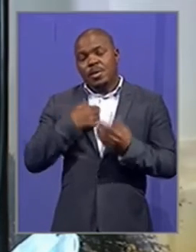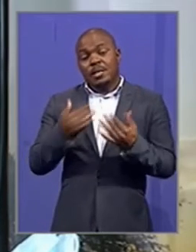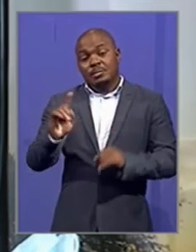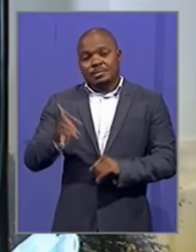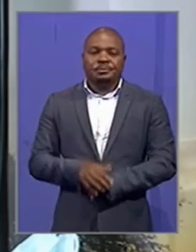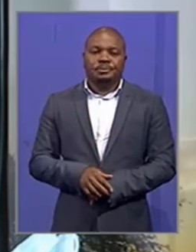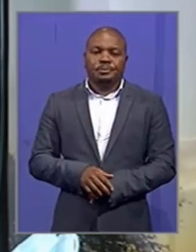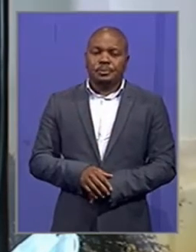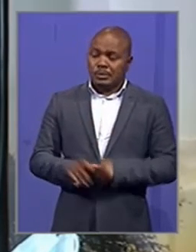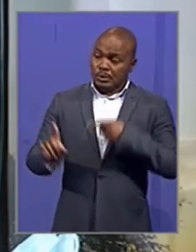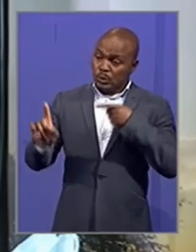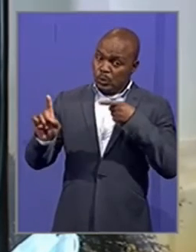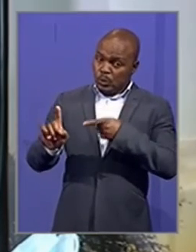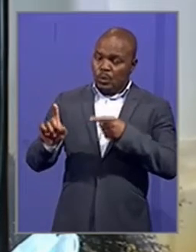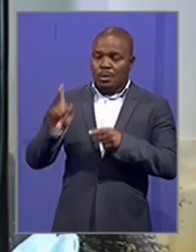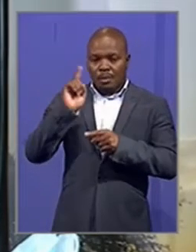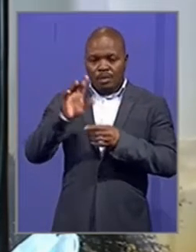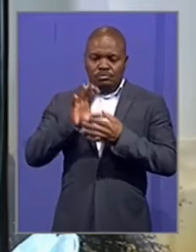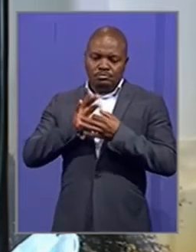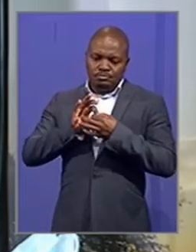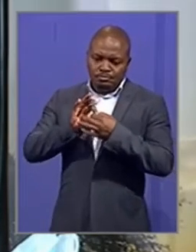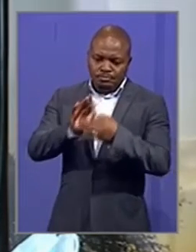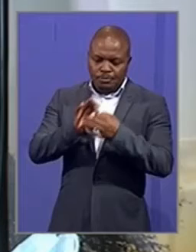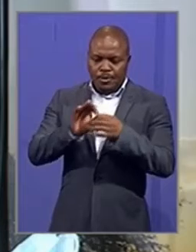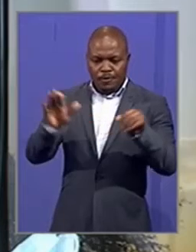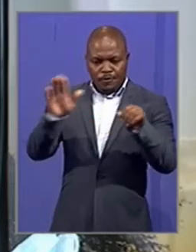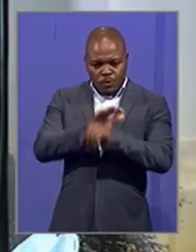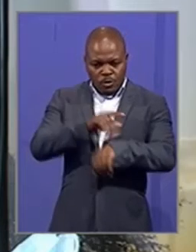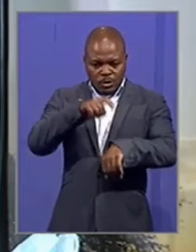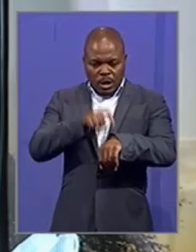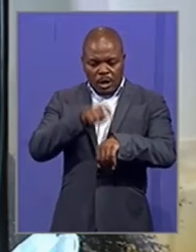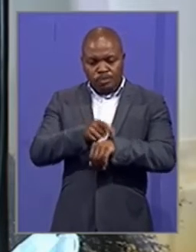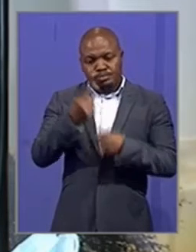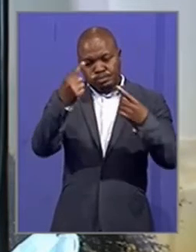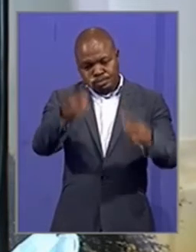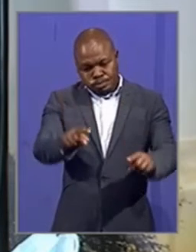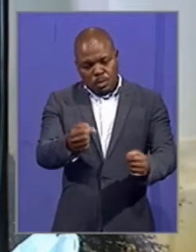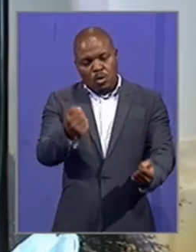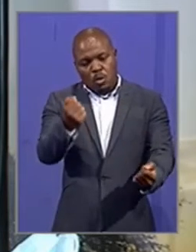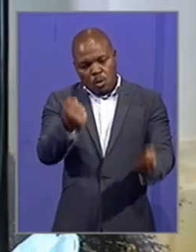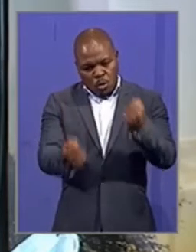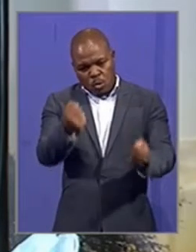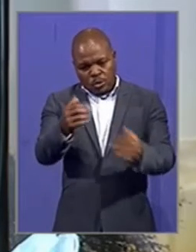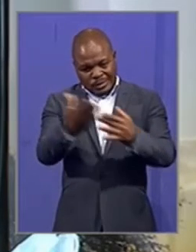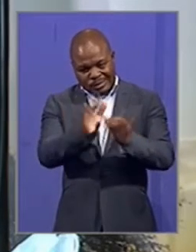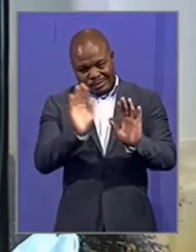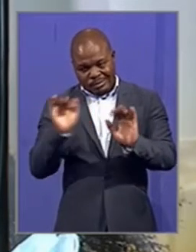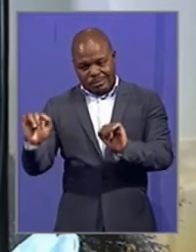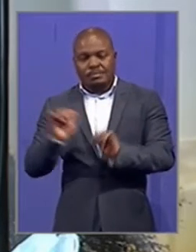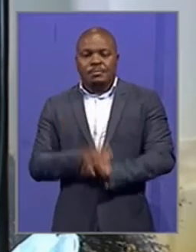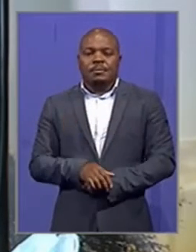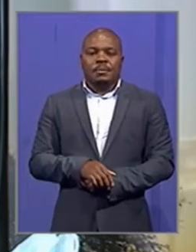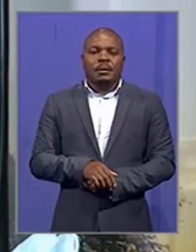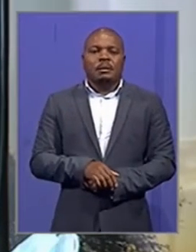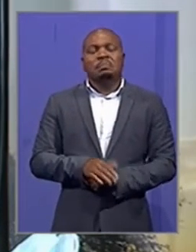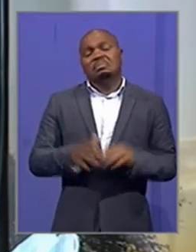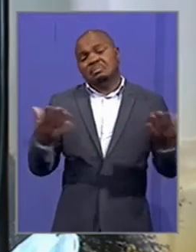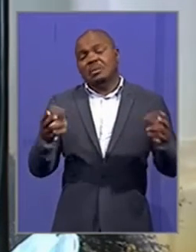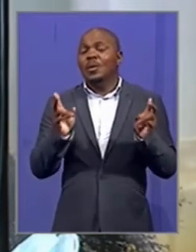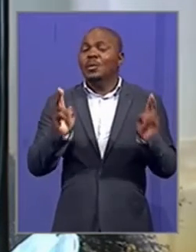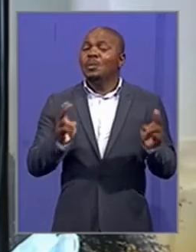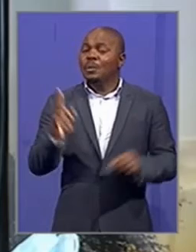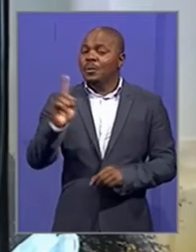that he should dedicate a fair amount of time to the case he is facing. It is common cause